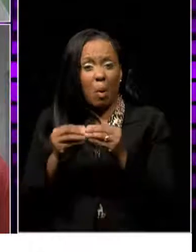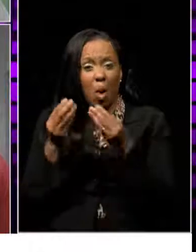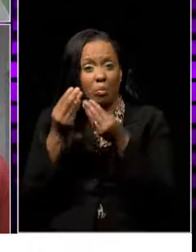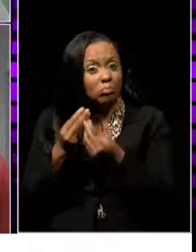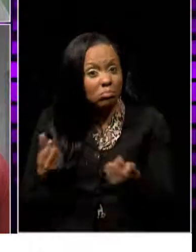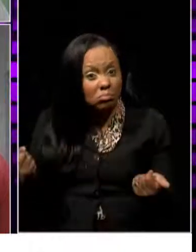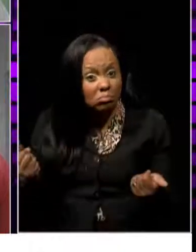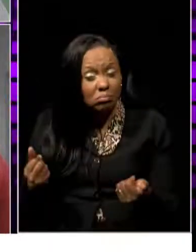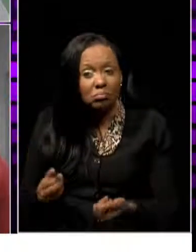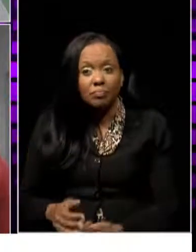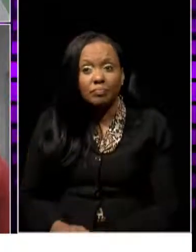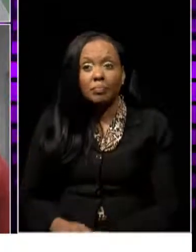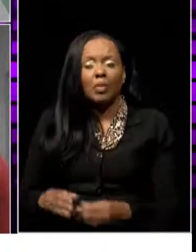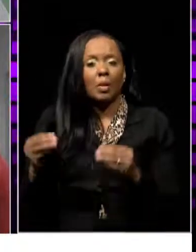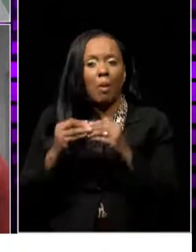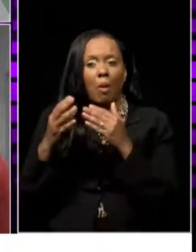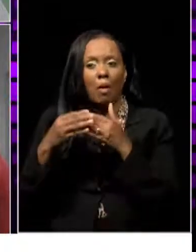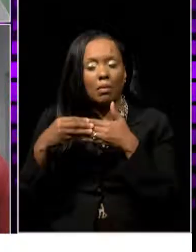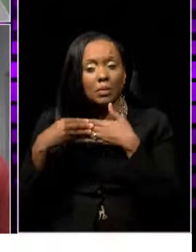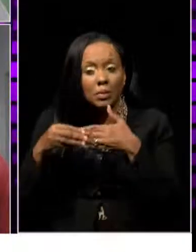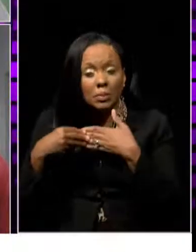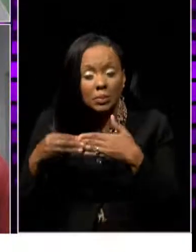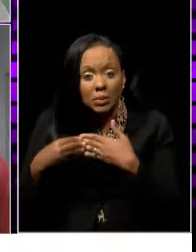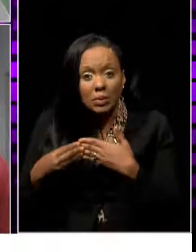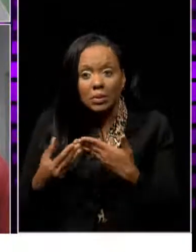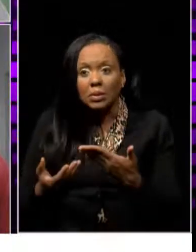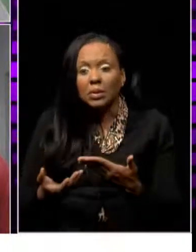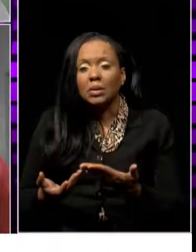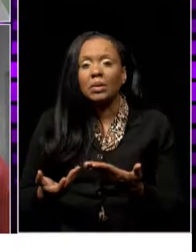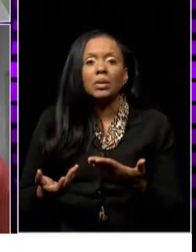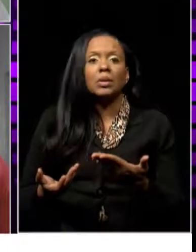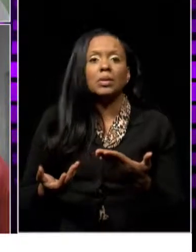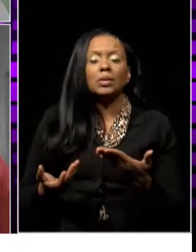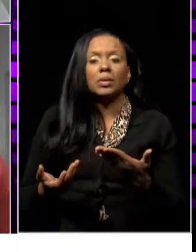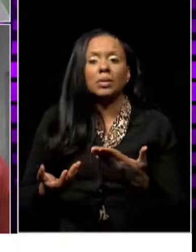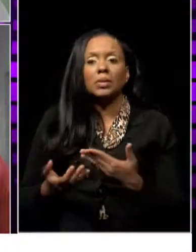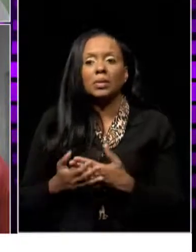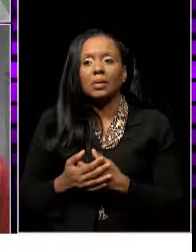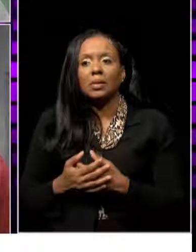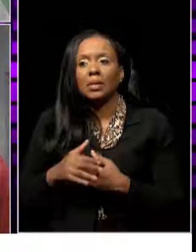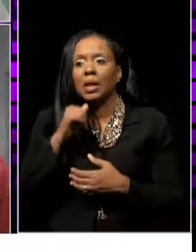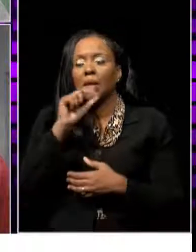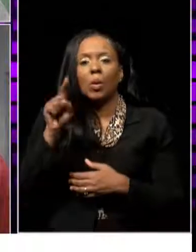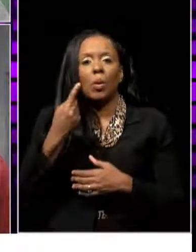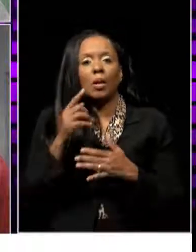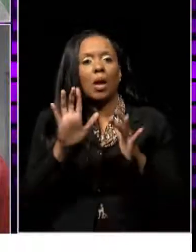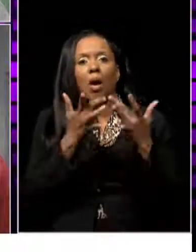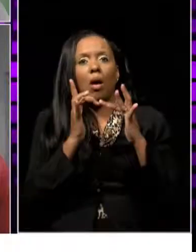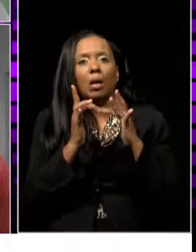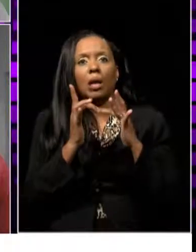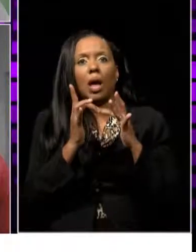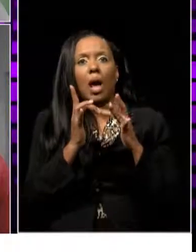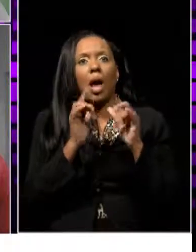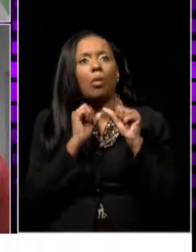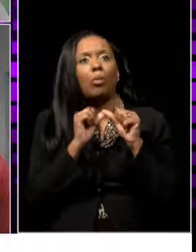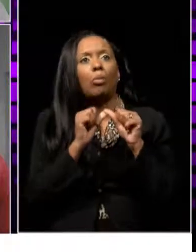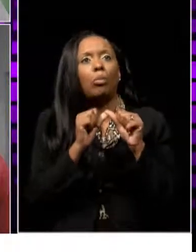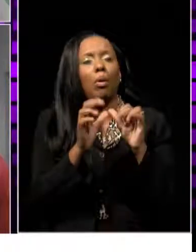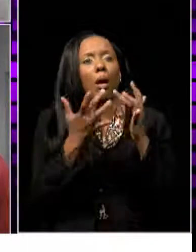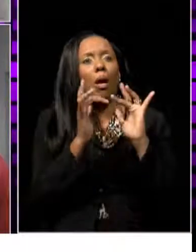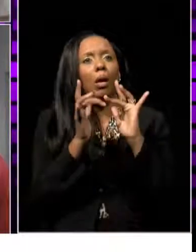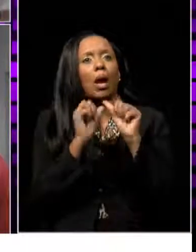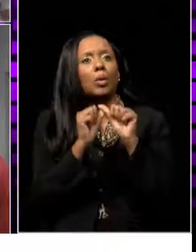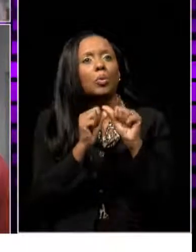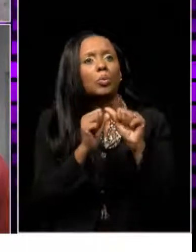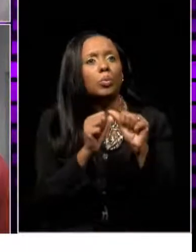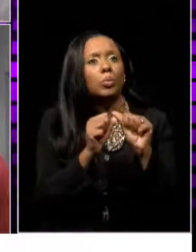in terms of being more flexible instead of having to be online with your child or ward all the time, all throughout